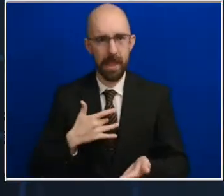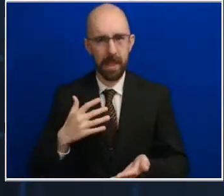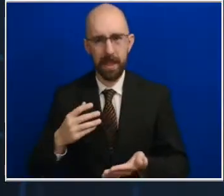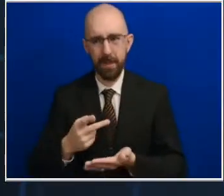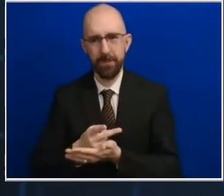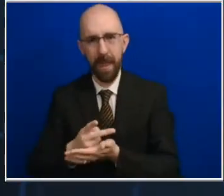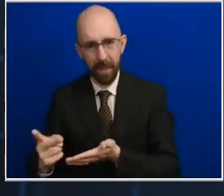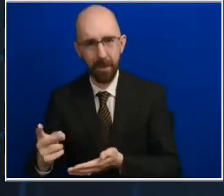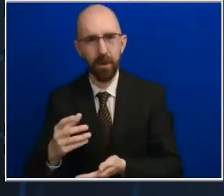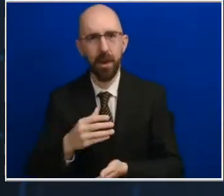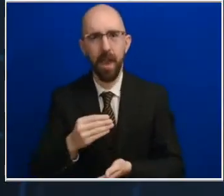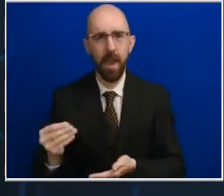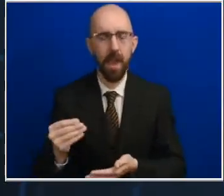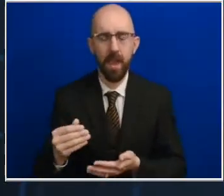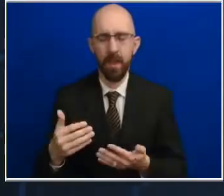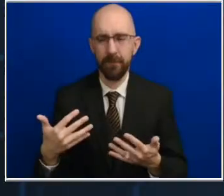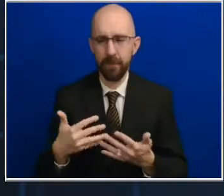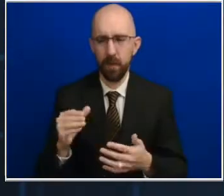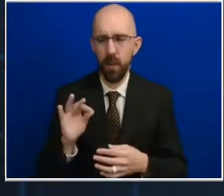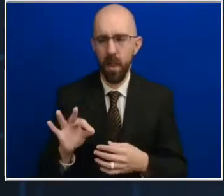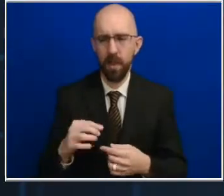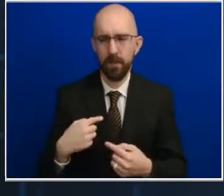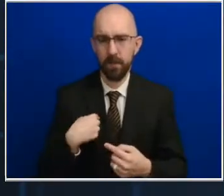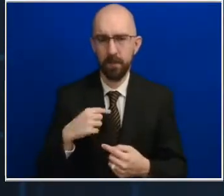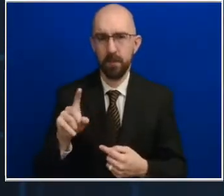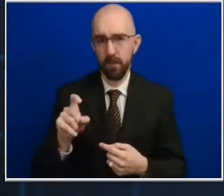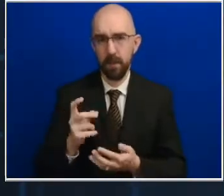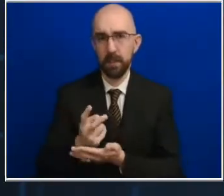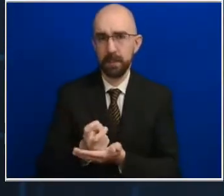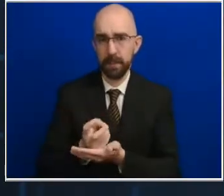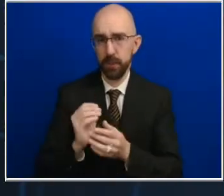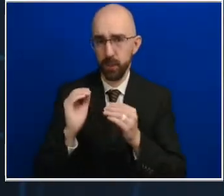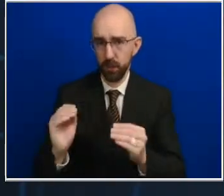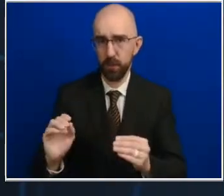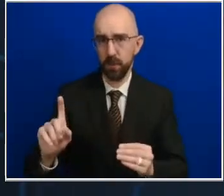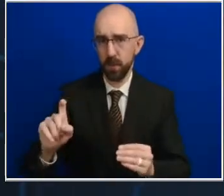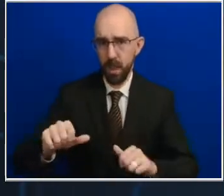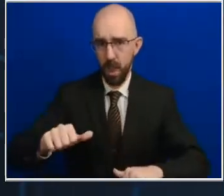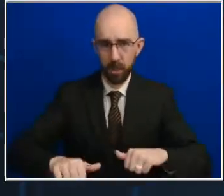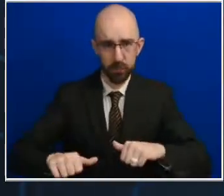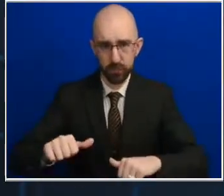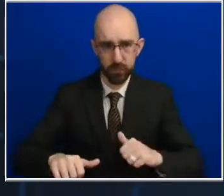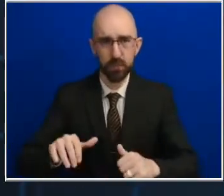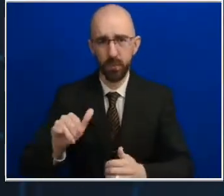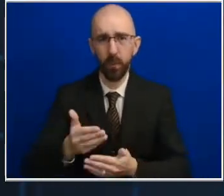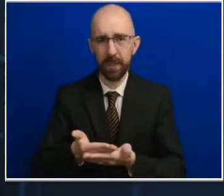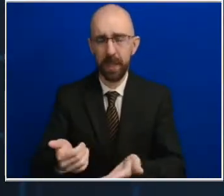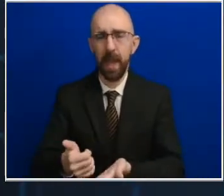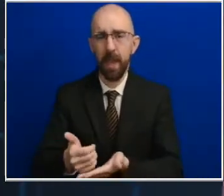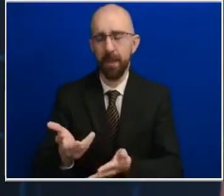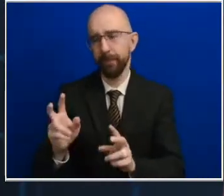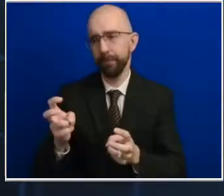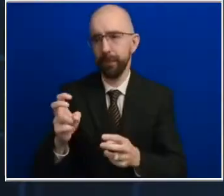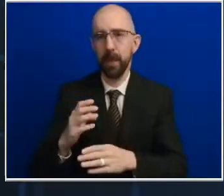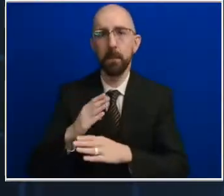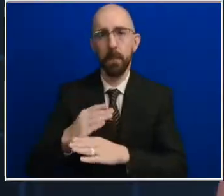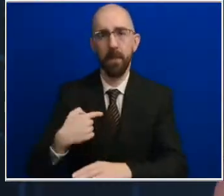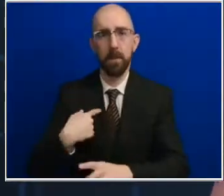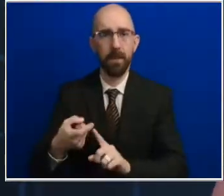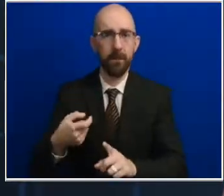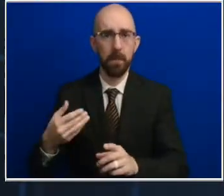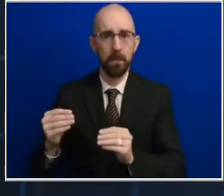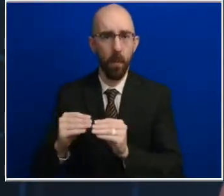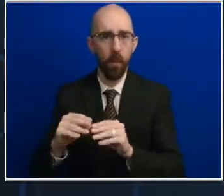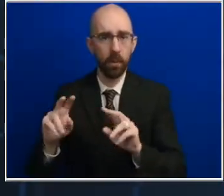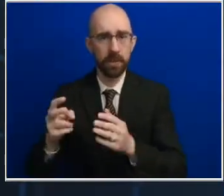of, am I actually seizure free? And those were the things that helped prevent me from having a seizure. And so